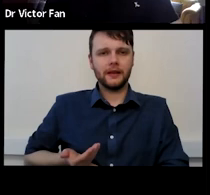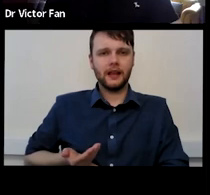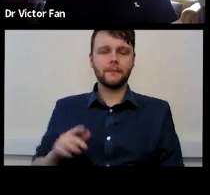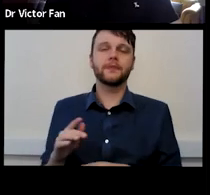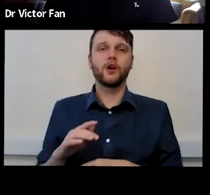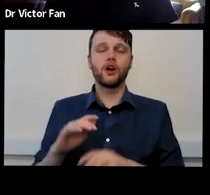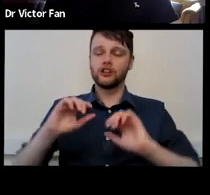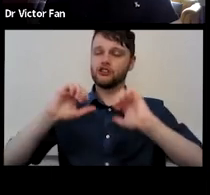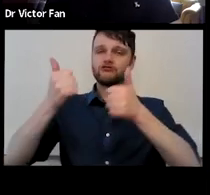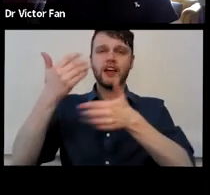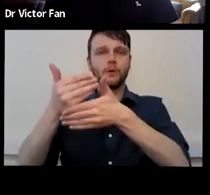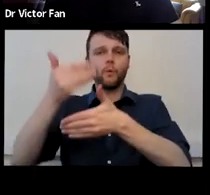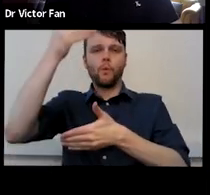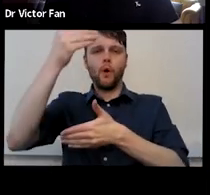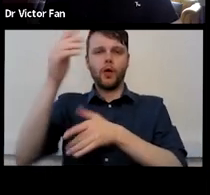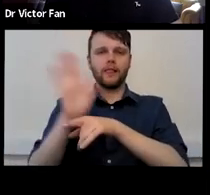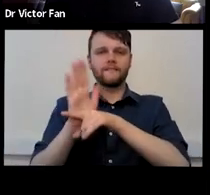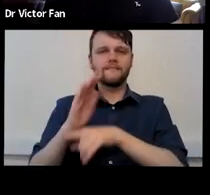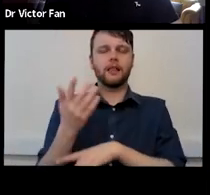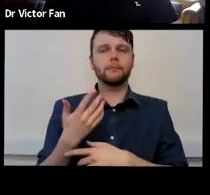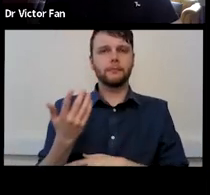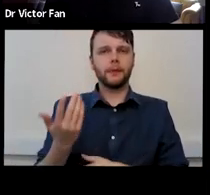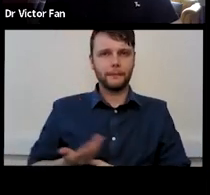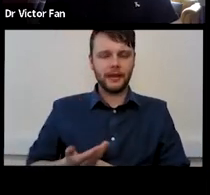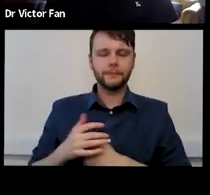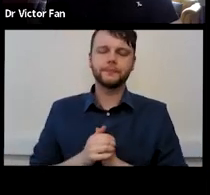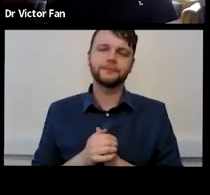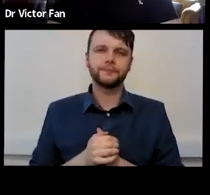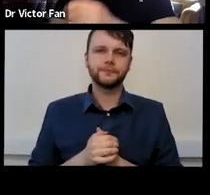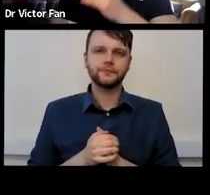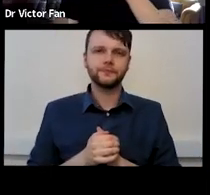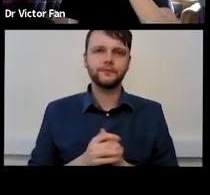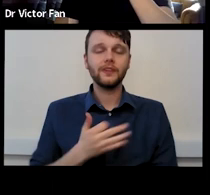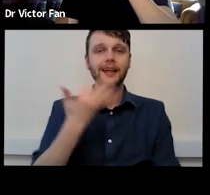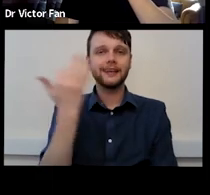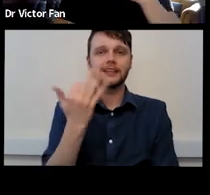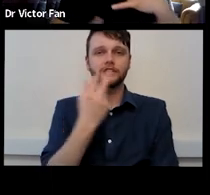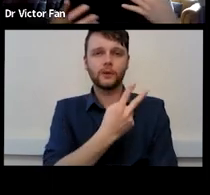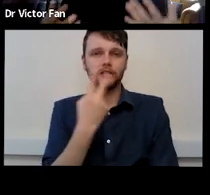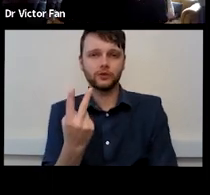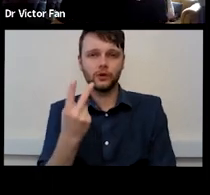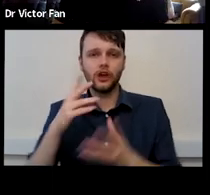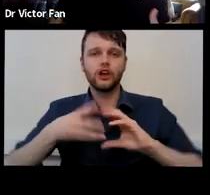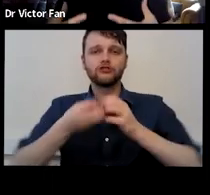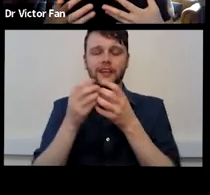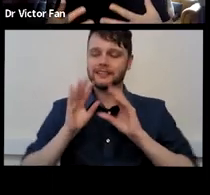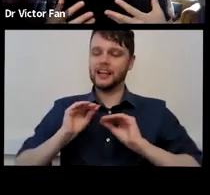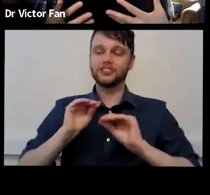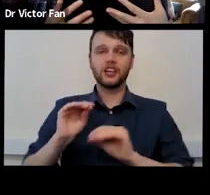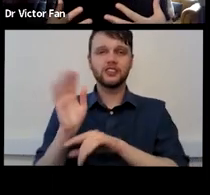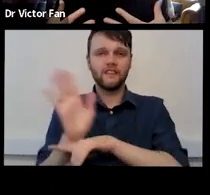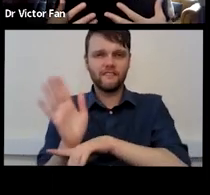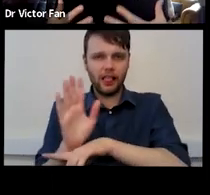War Film Company. And so in 1922, he made a few educational films,